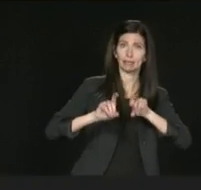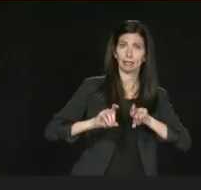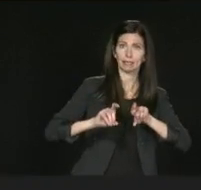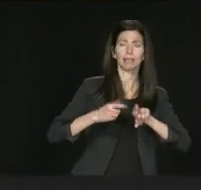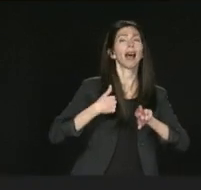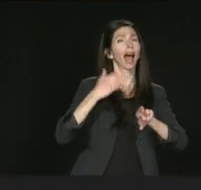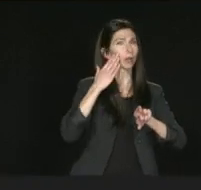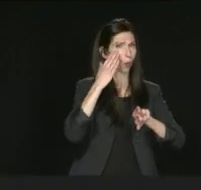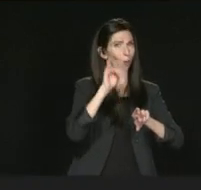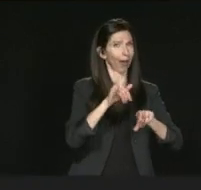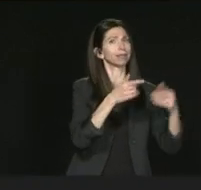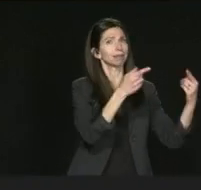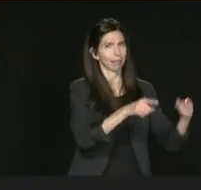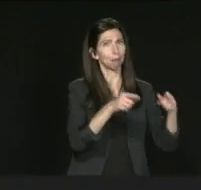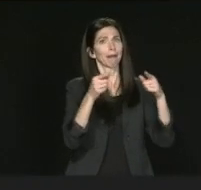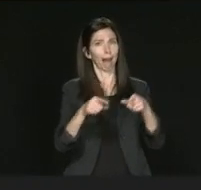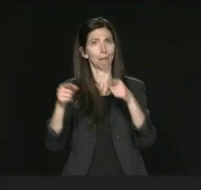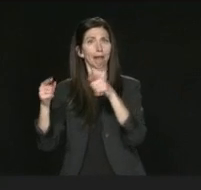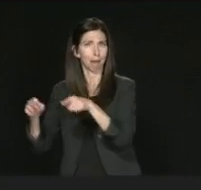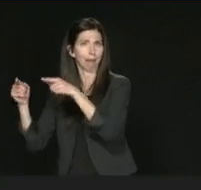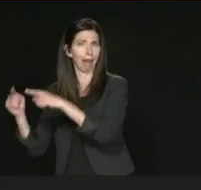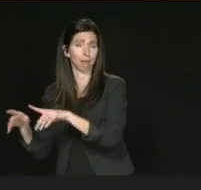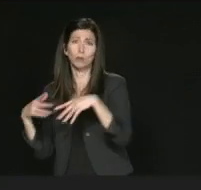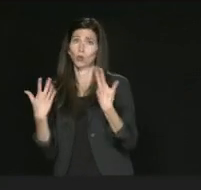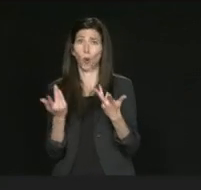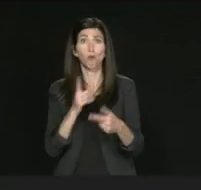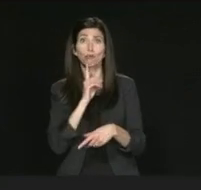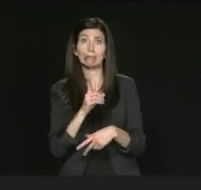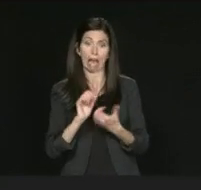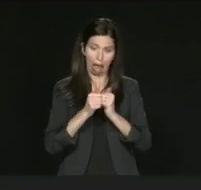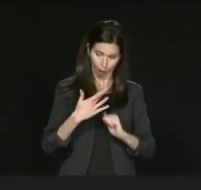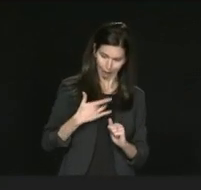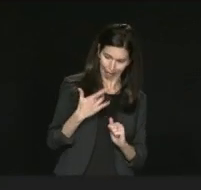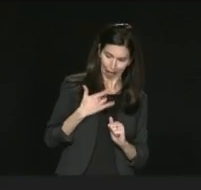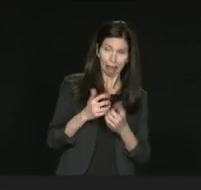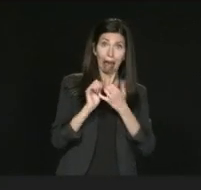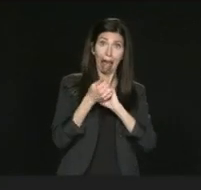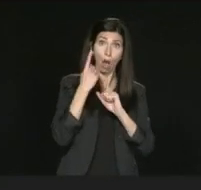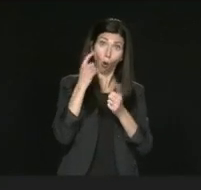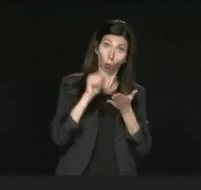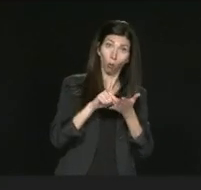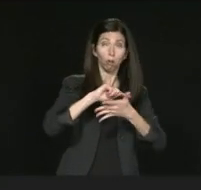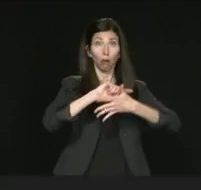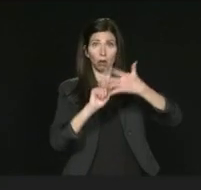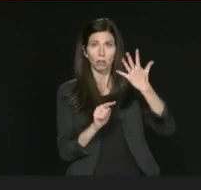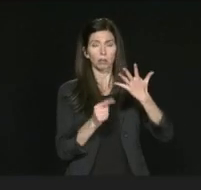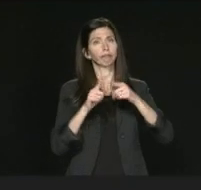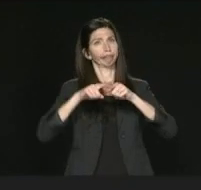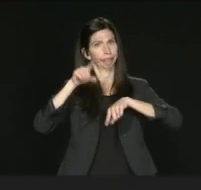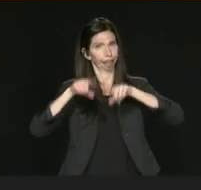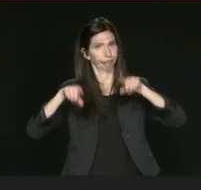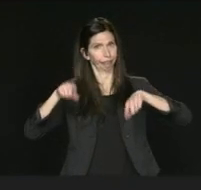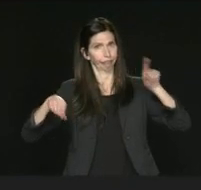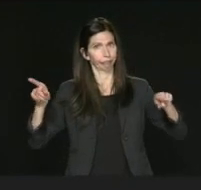broad. And so that's part of the strategy to look to see if there's any further activities in the community that we